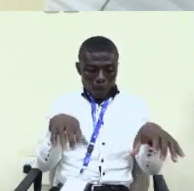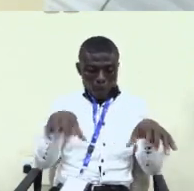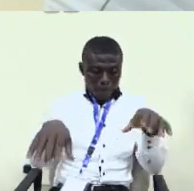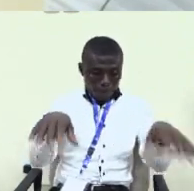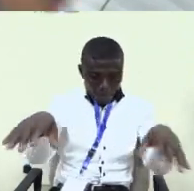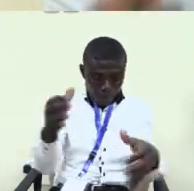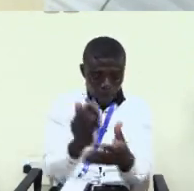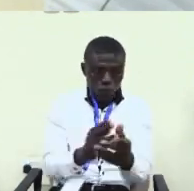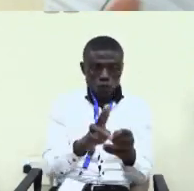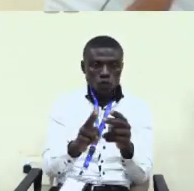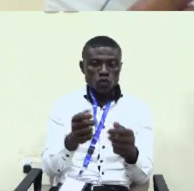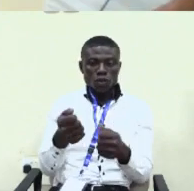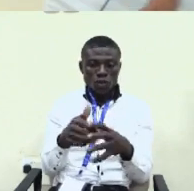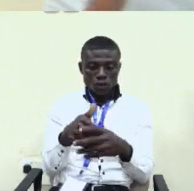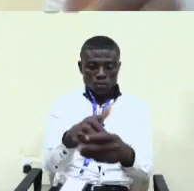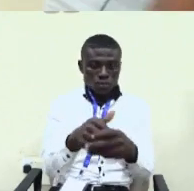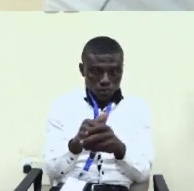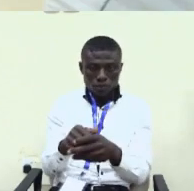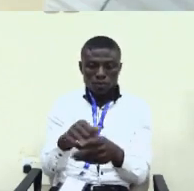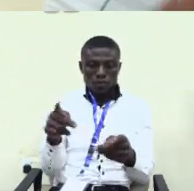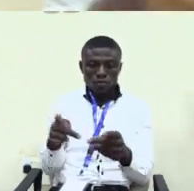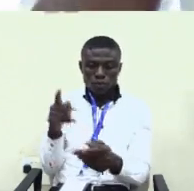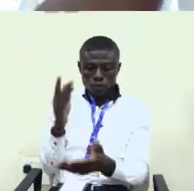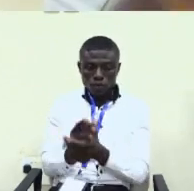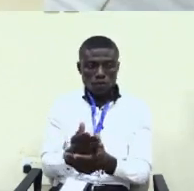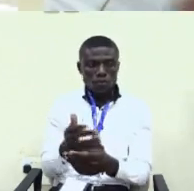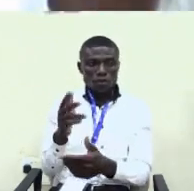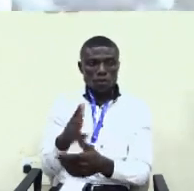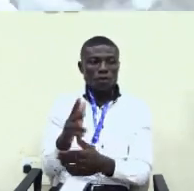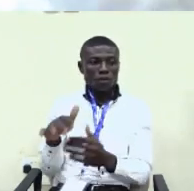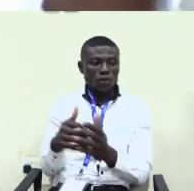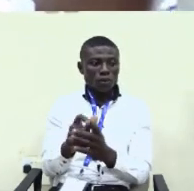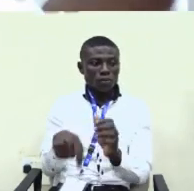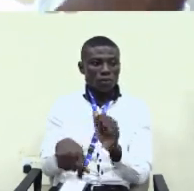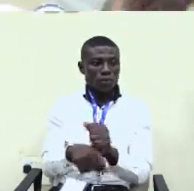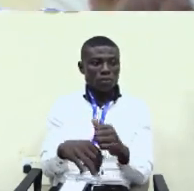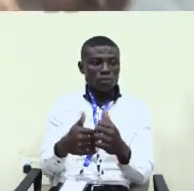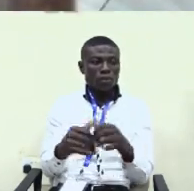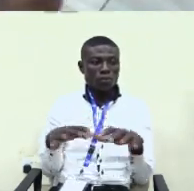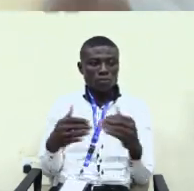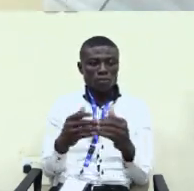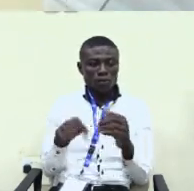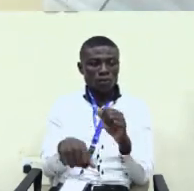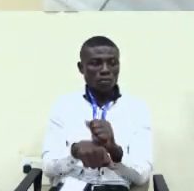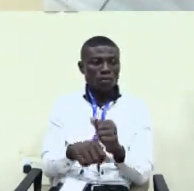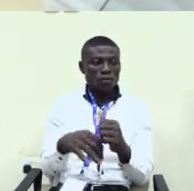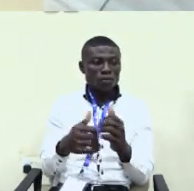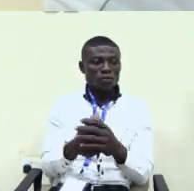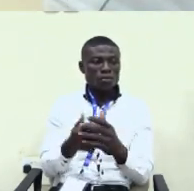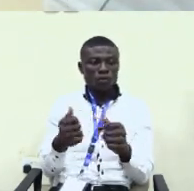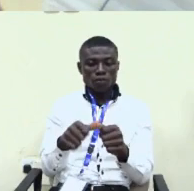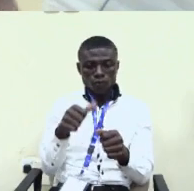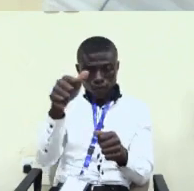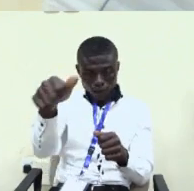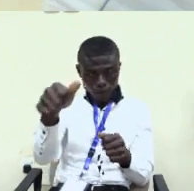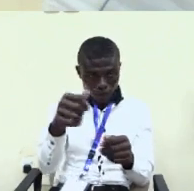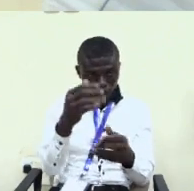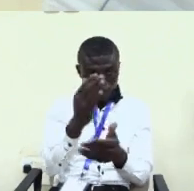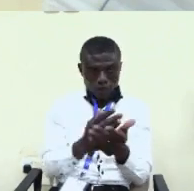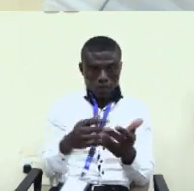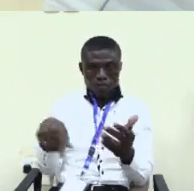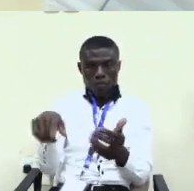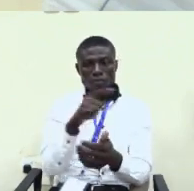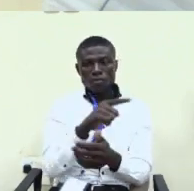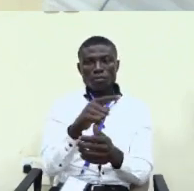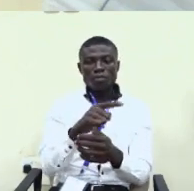transport, where they would alight, the bus station, and even where the community is quite a distance. And some of